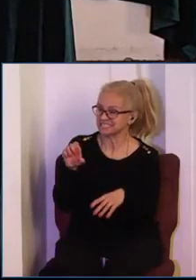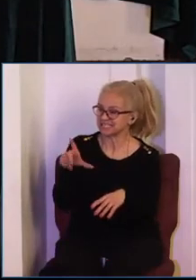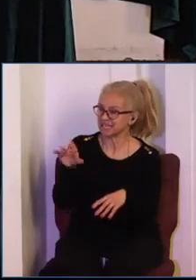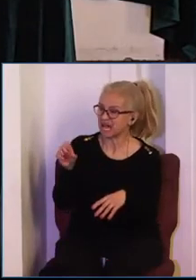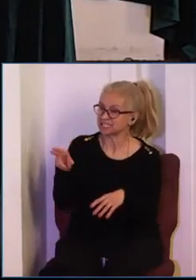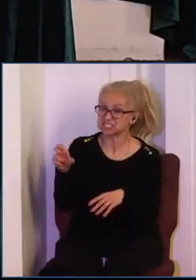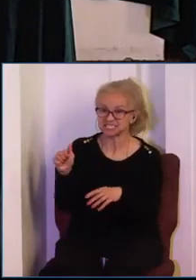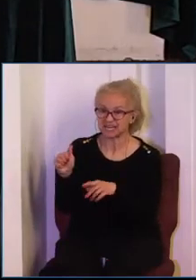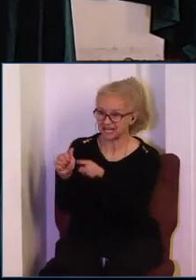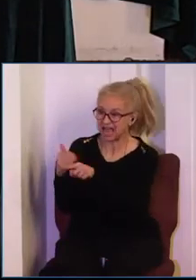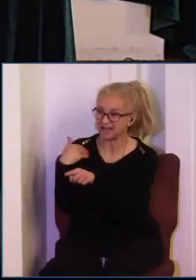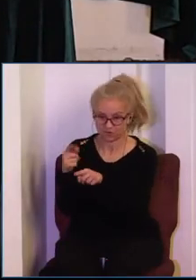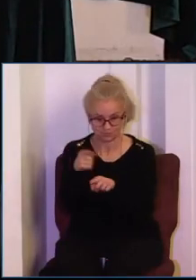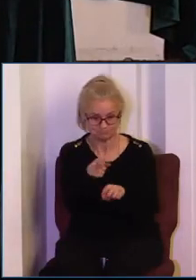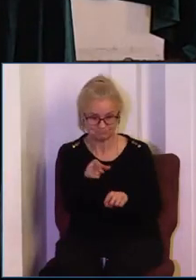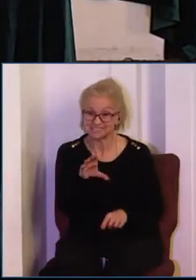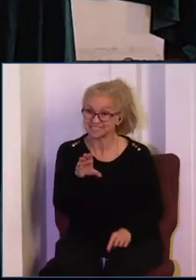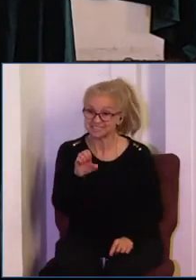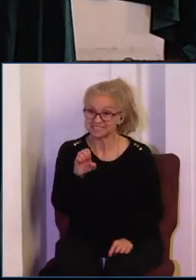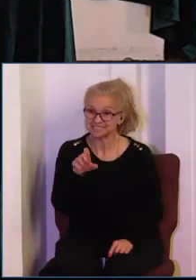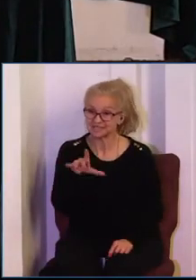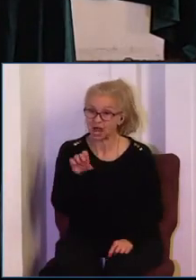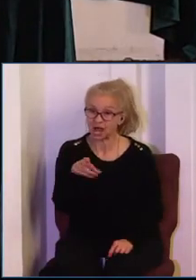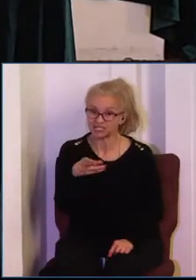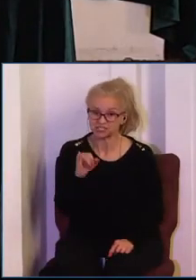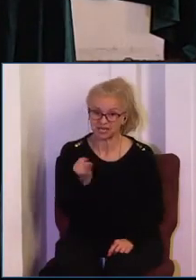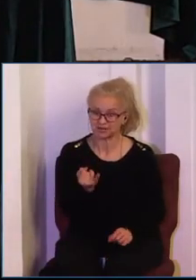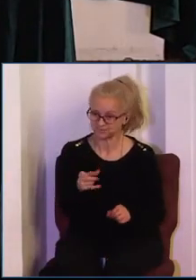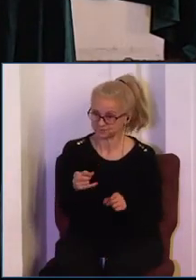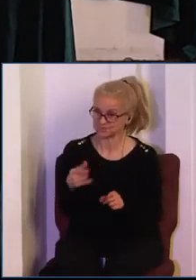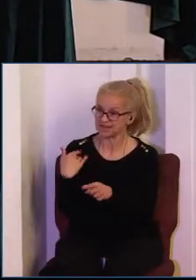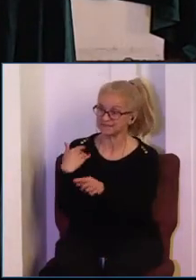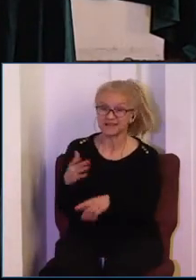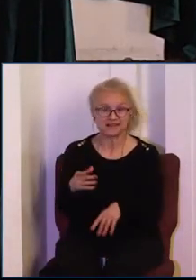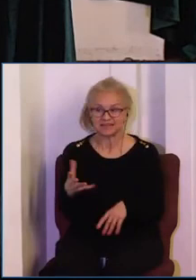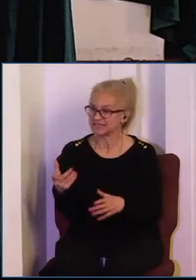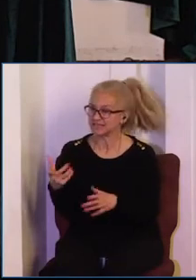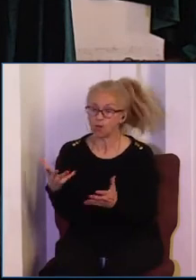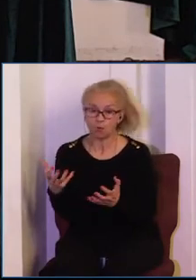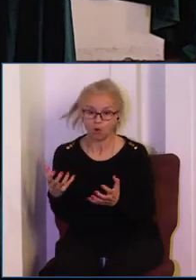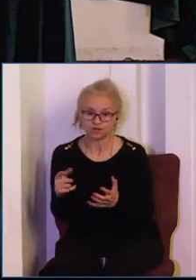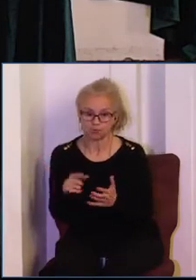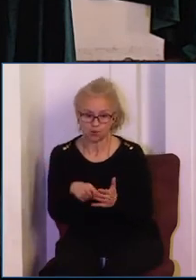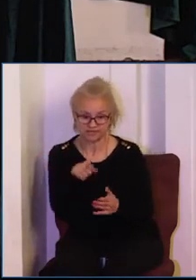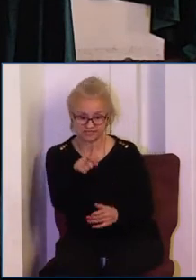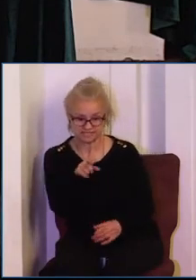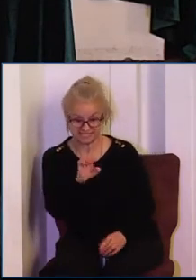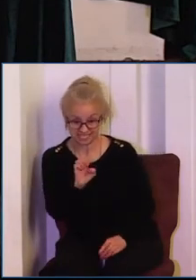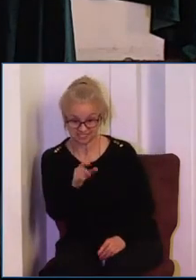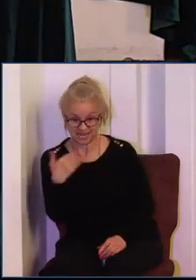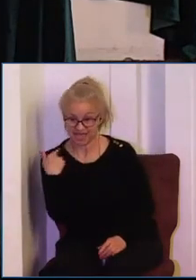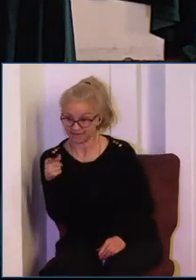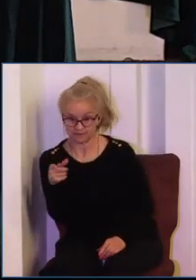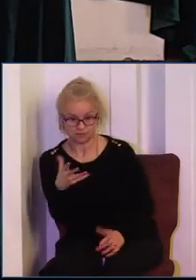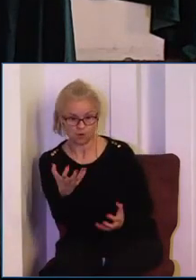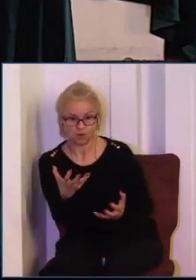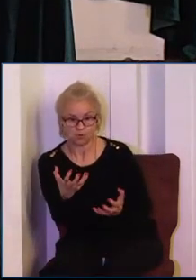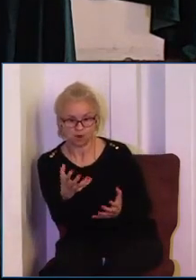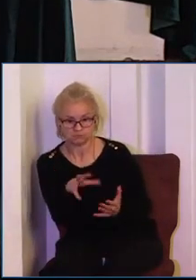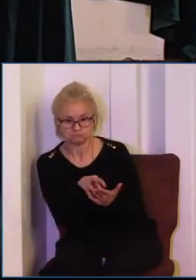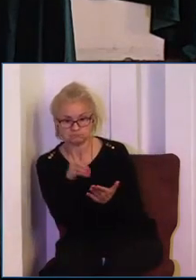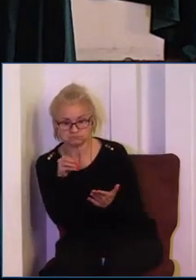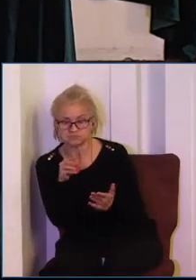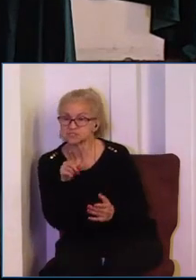Elijah. That's what Elisha had for Elijah. He wanted what Elijah had.